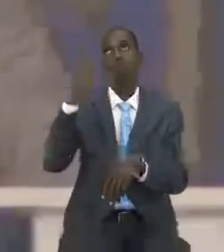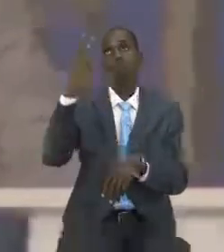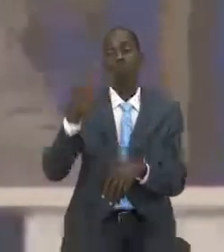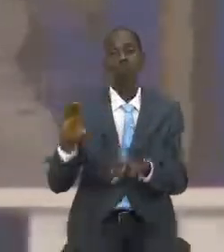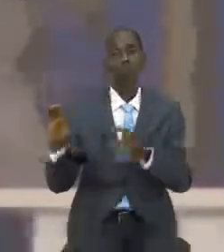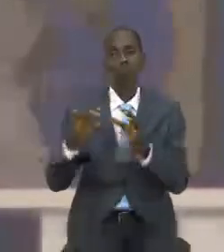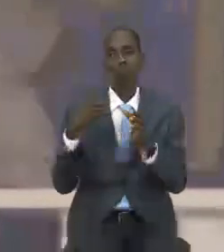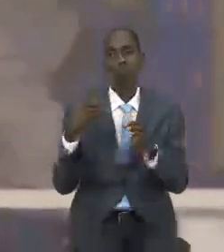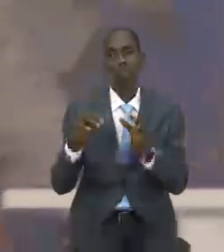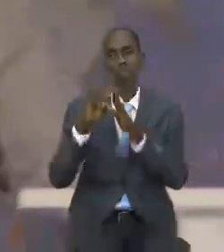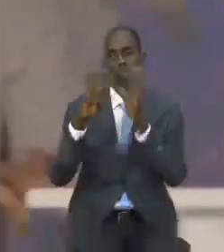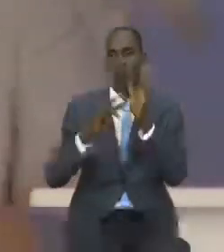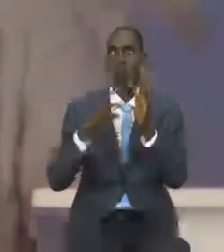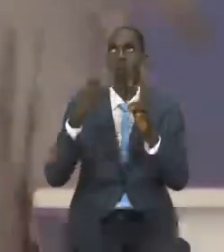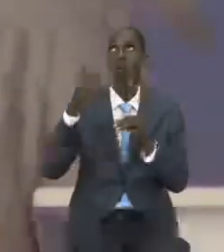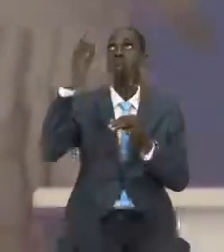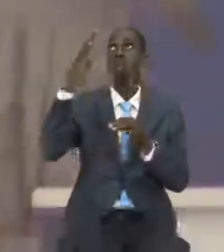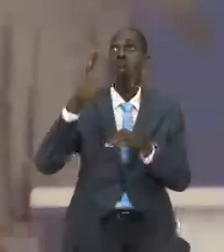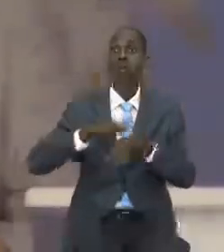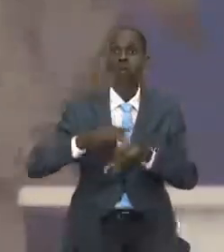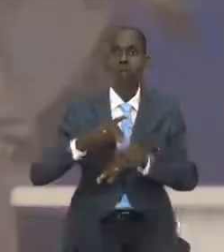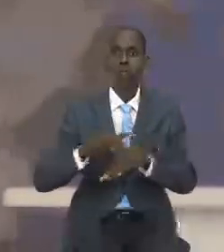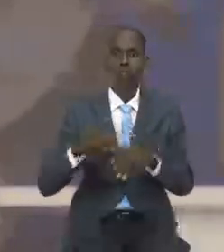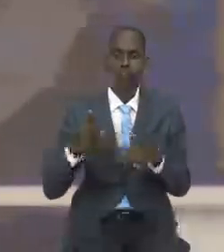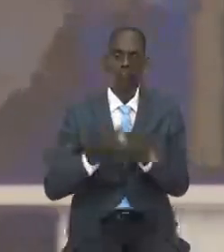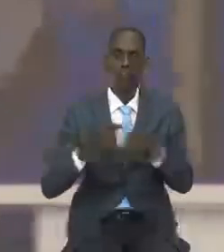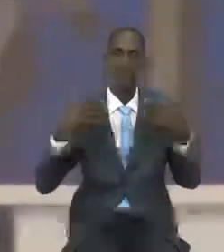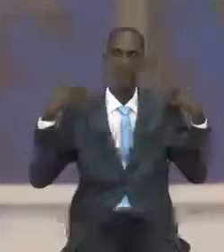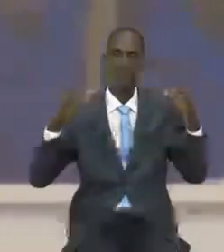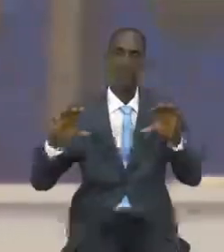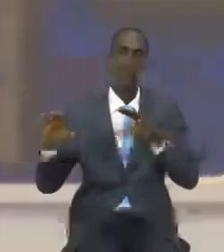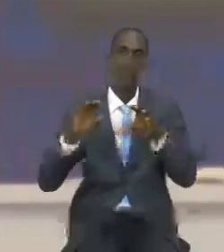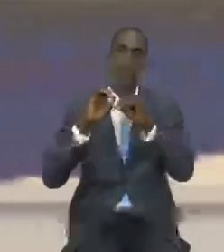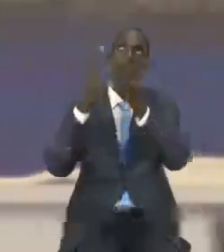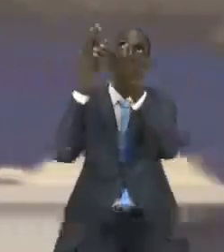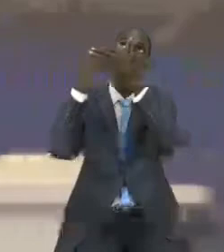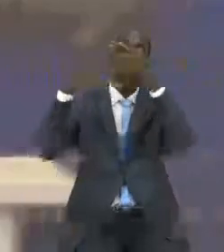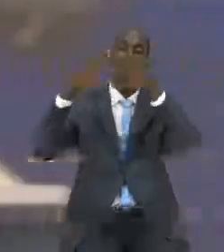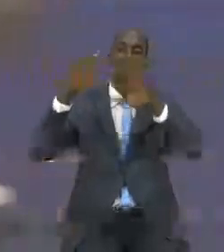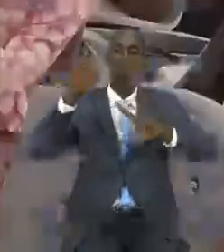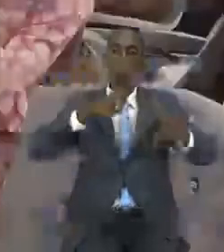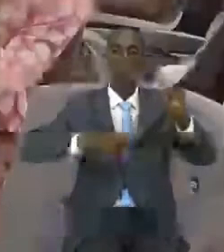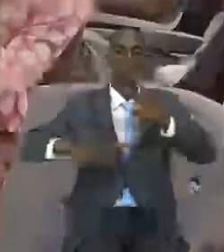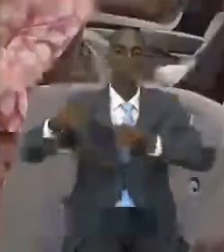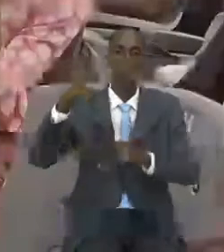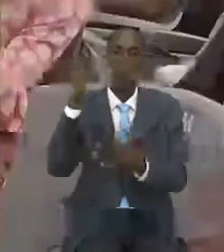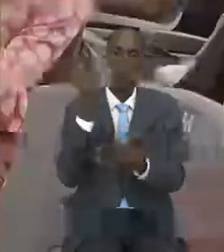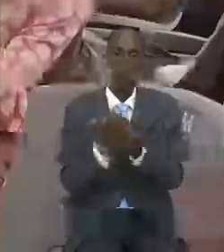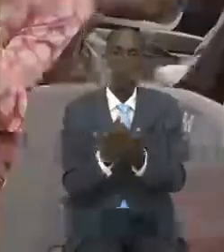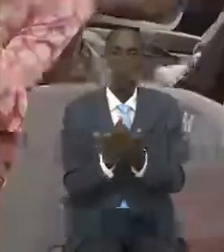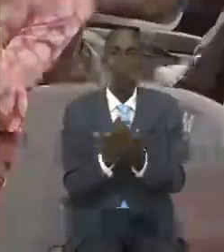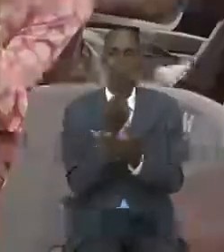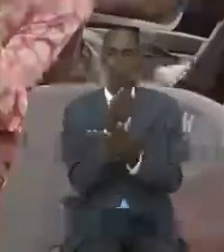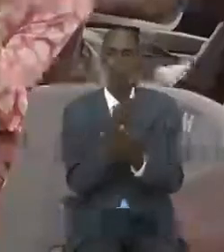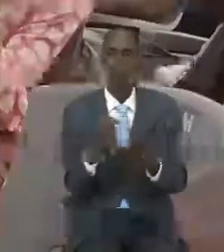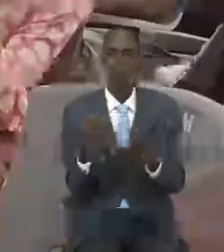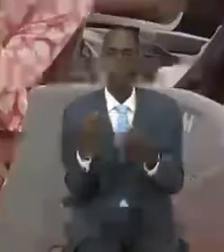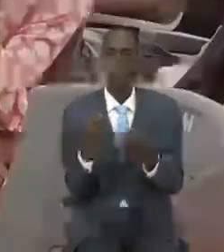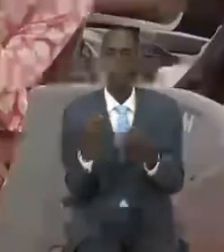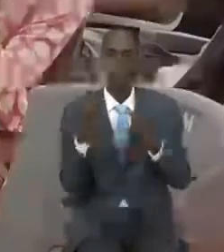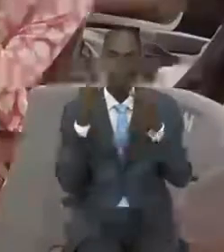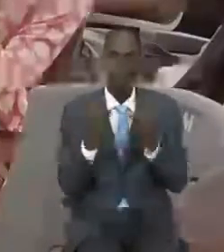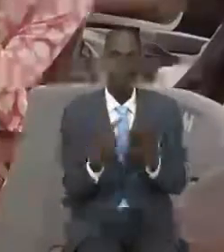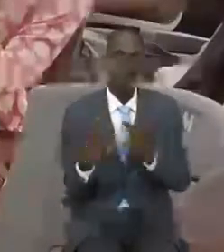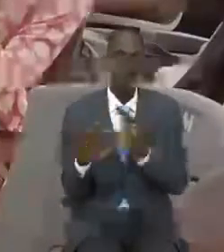earth as angels do in heaven. Somebody say amen. Amen. The power to do